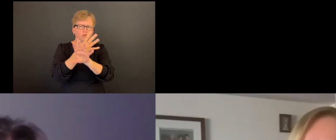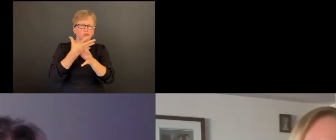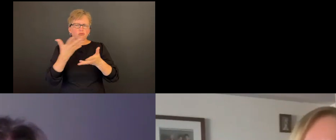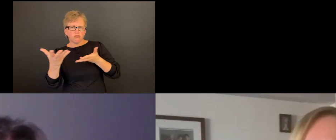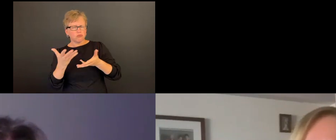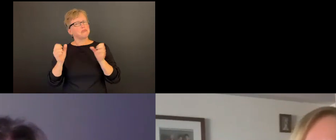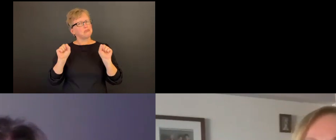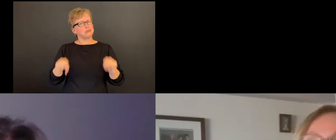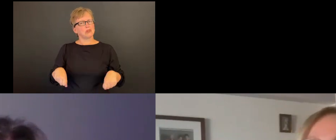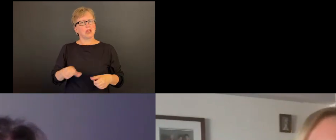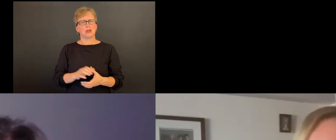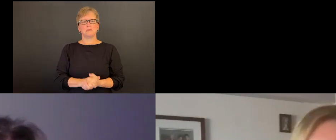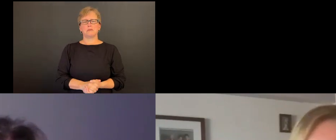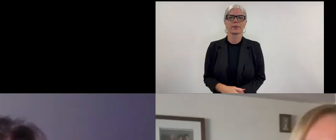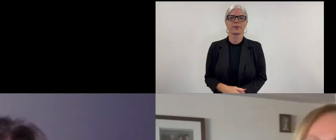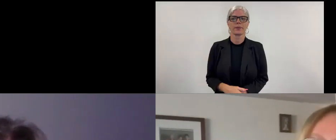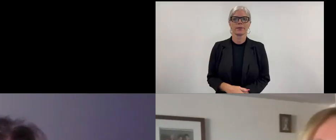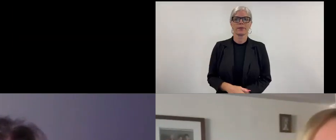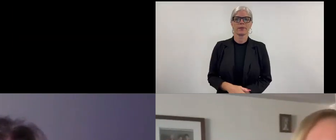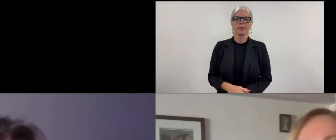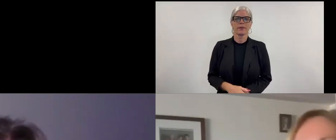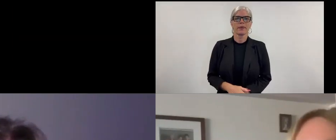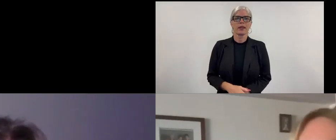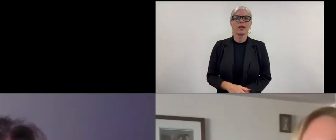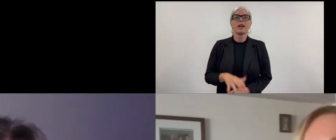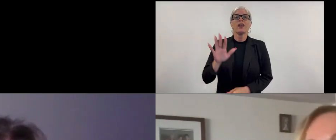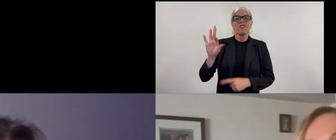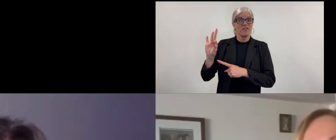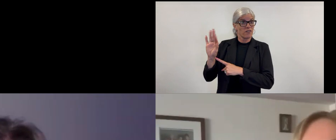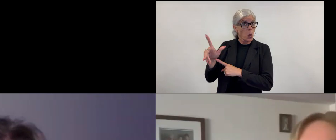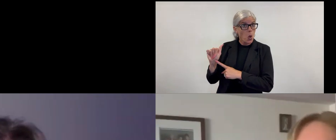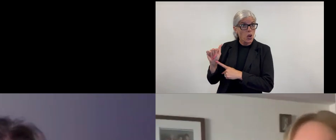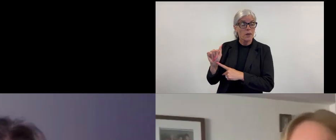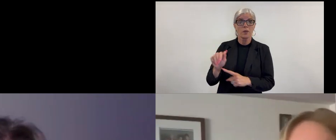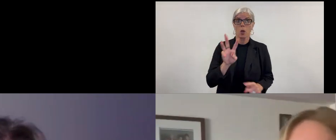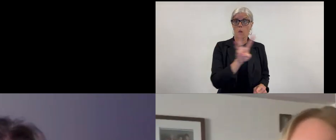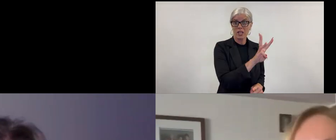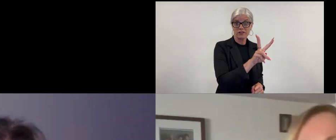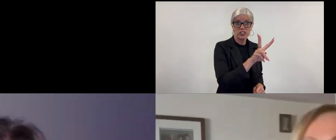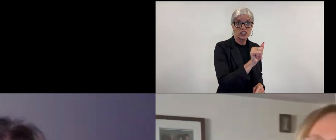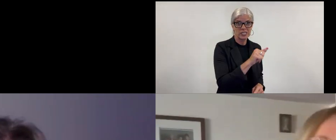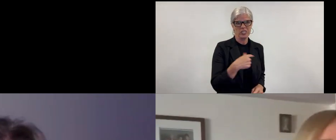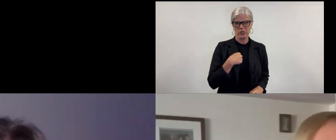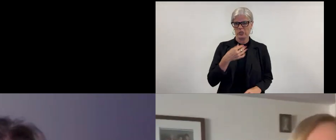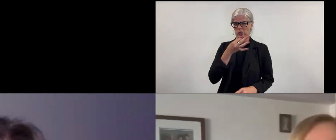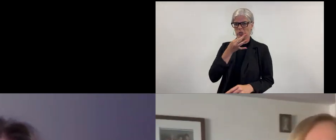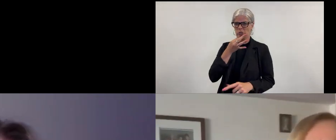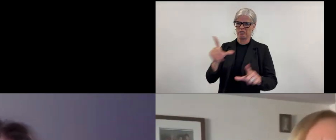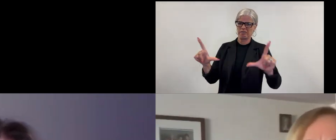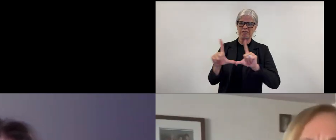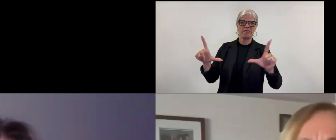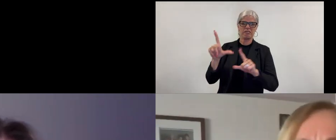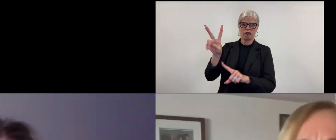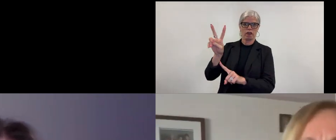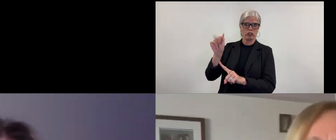in Florida and someplace else. In Florida, West Virginia, and I have a full license in Virginia. As of in about